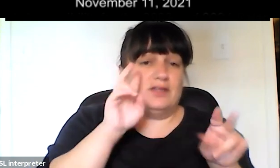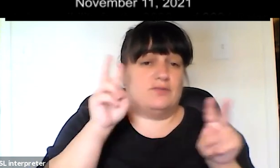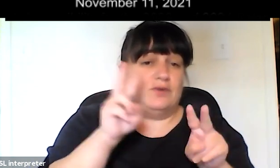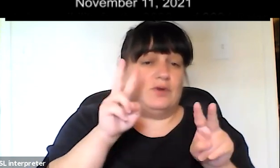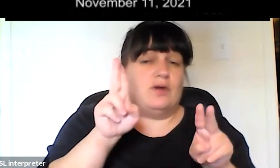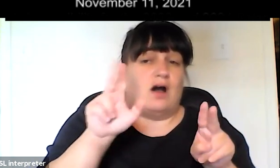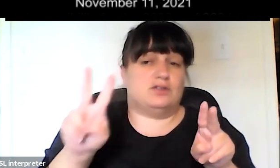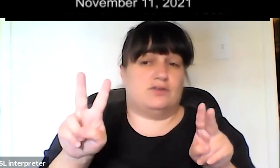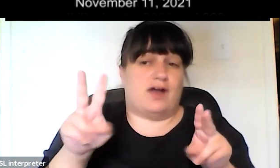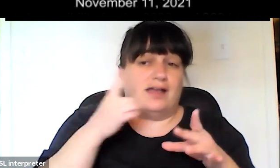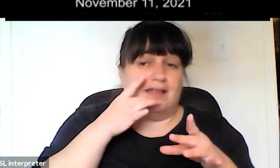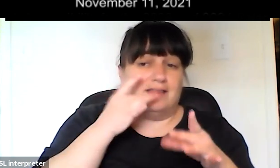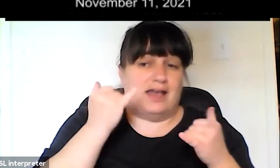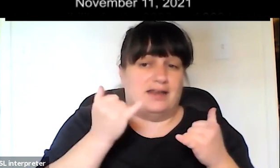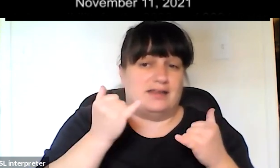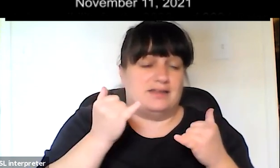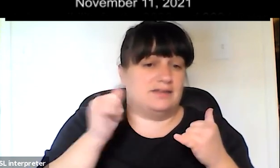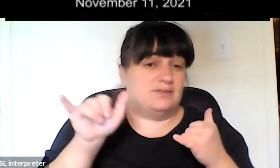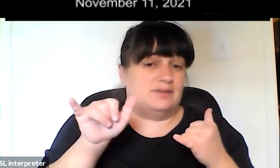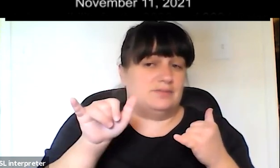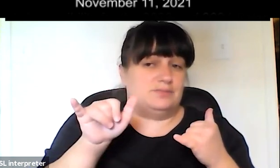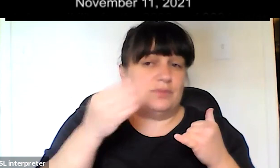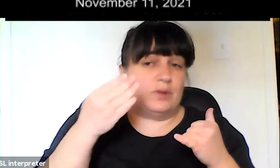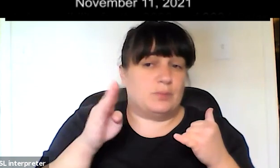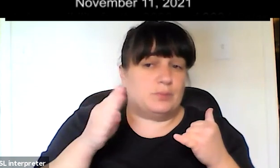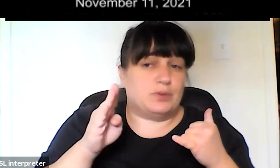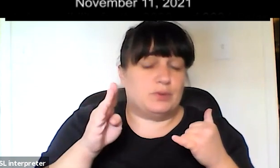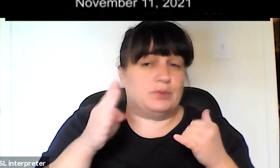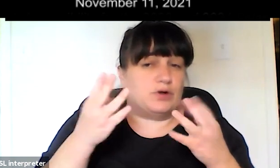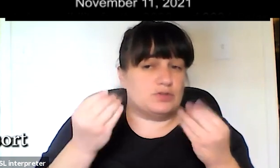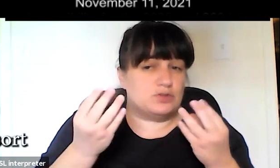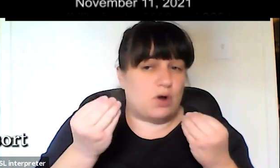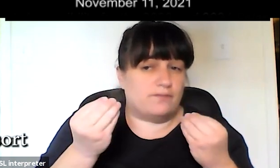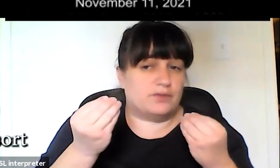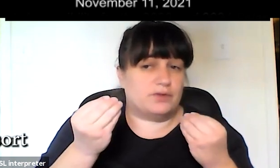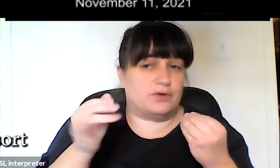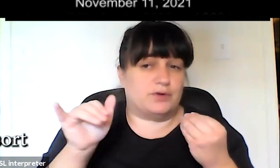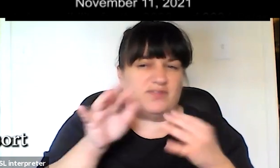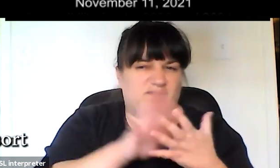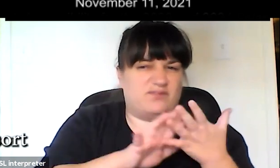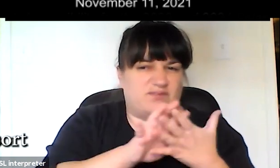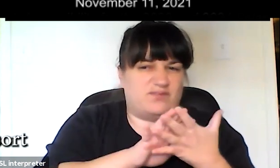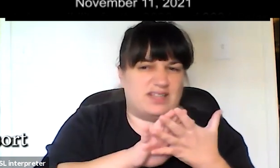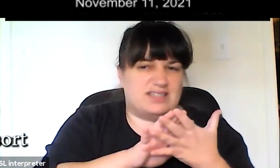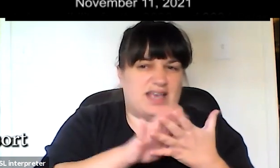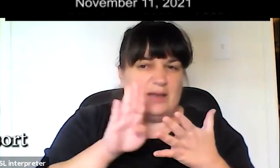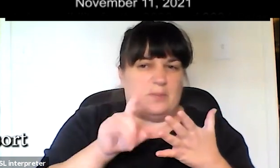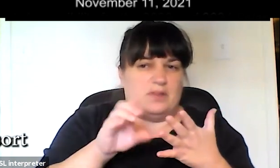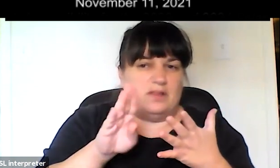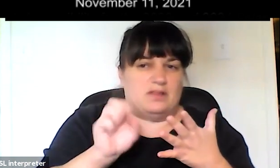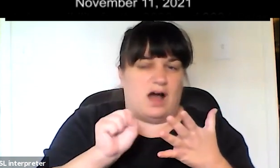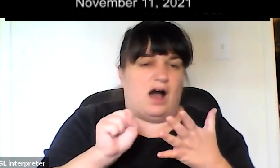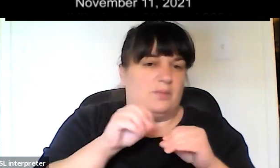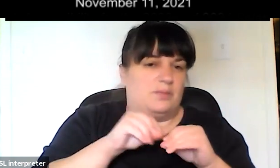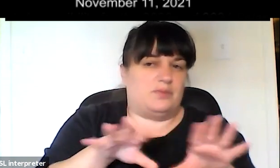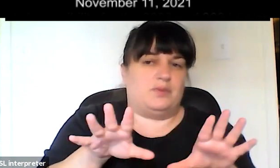image that we're looking at is now like these bluer, softer, sort of fuzzier blobs throughout that sort